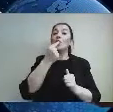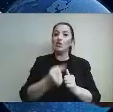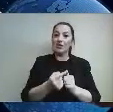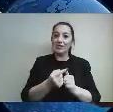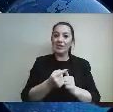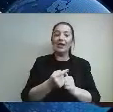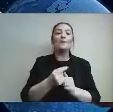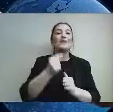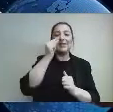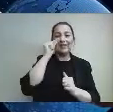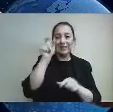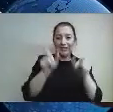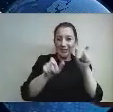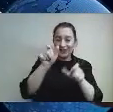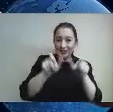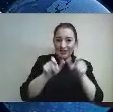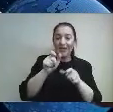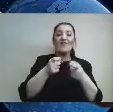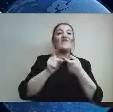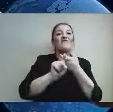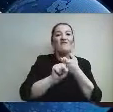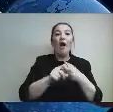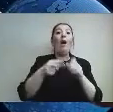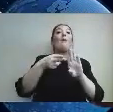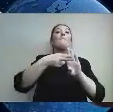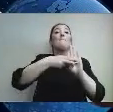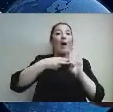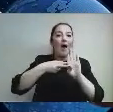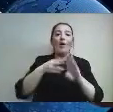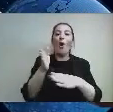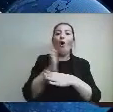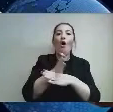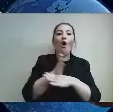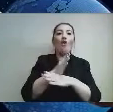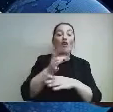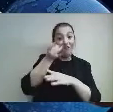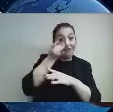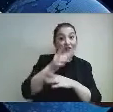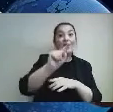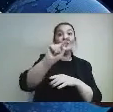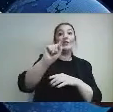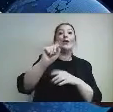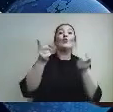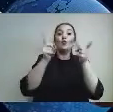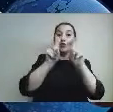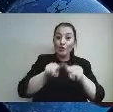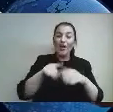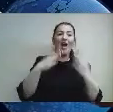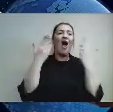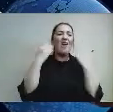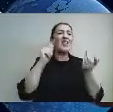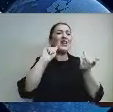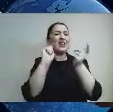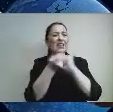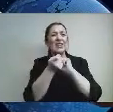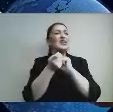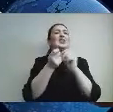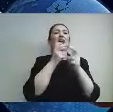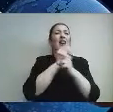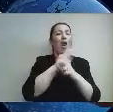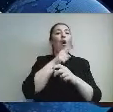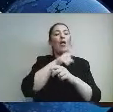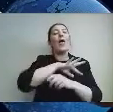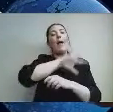a common understanding so that we can have this war or struggle against the climate change. I